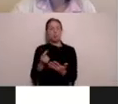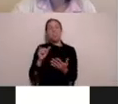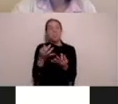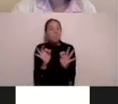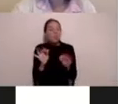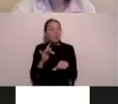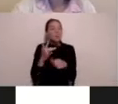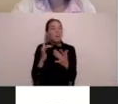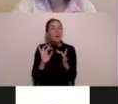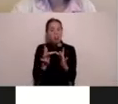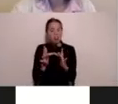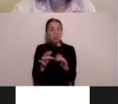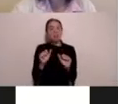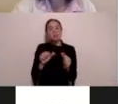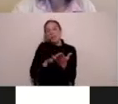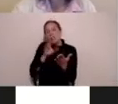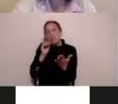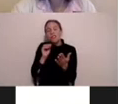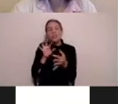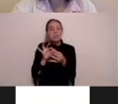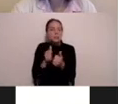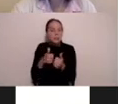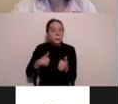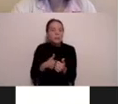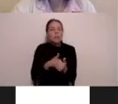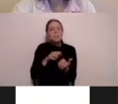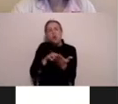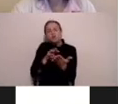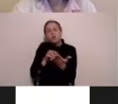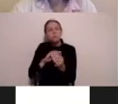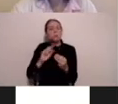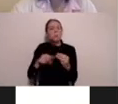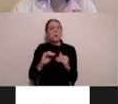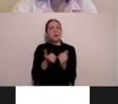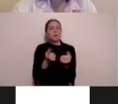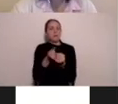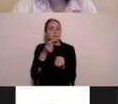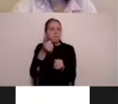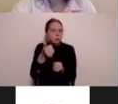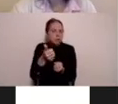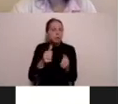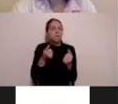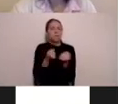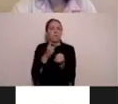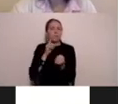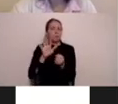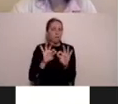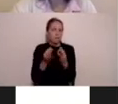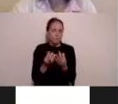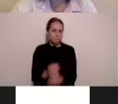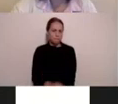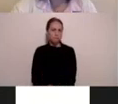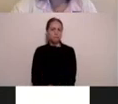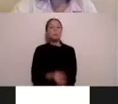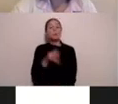us as well as other organizations, and gain the skills that they need to advocate for themselves and others. Very soon, we will be launching a module